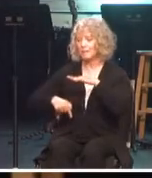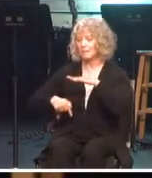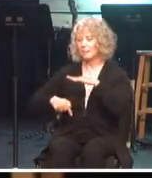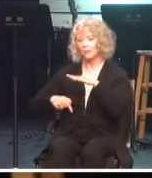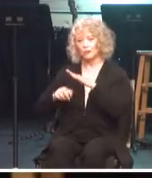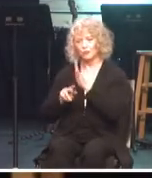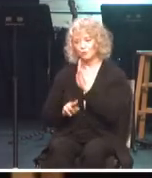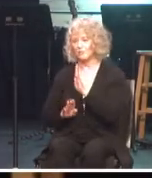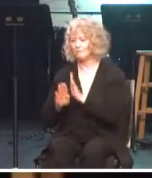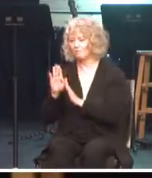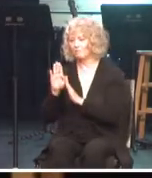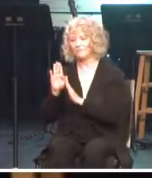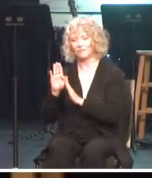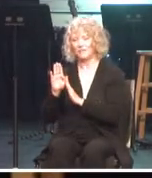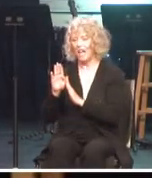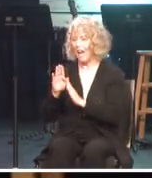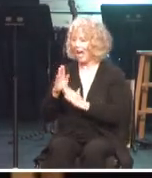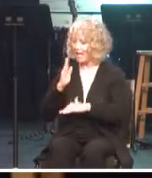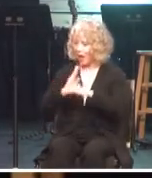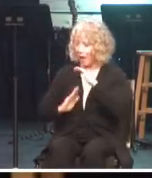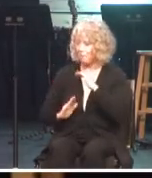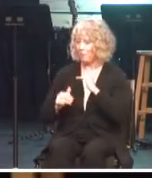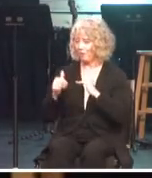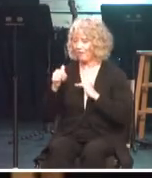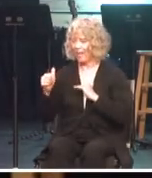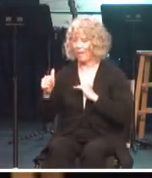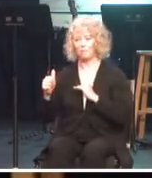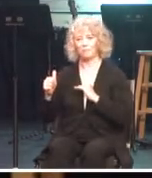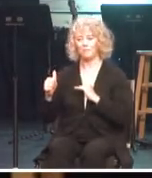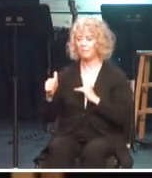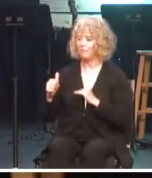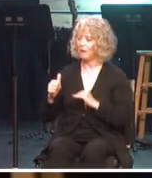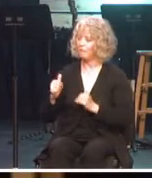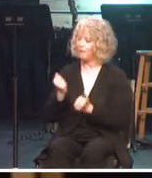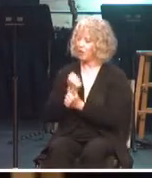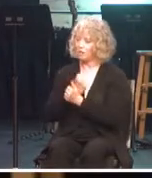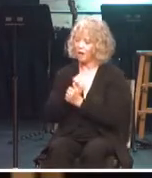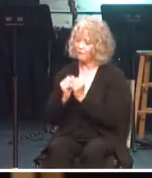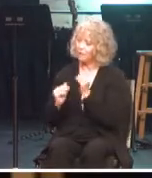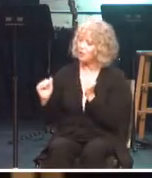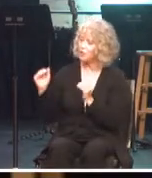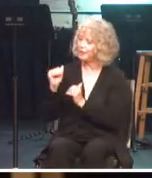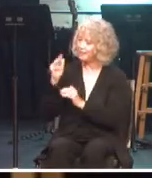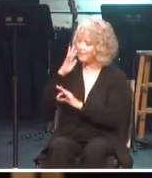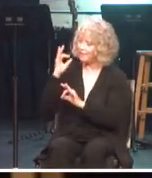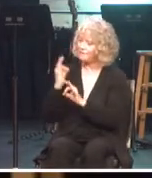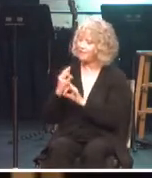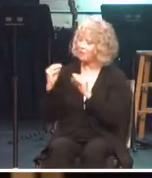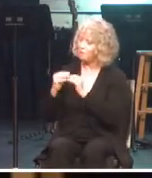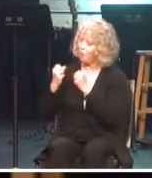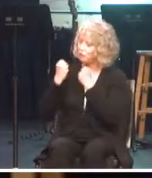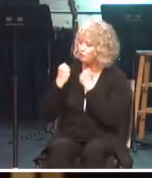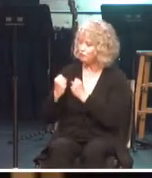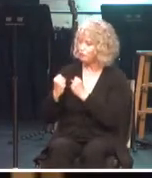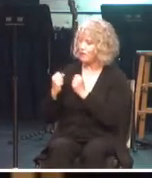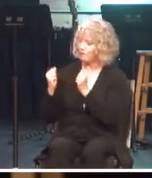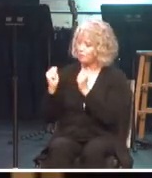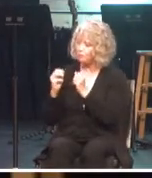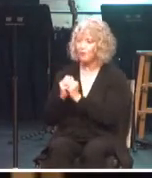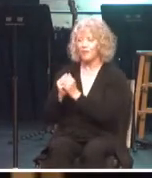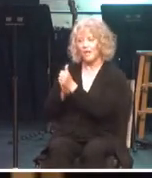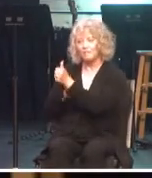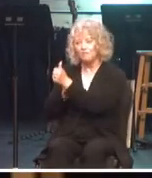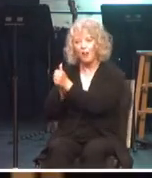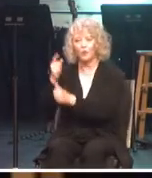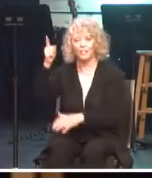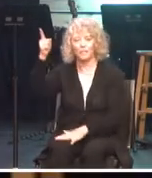them, to stir their love and faithfulness to Christ even more, to